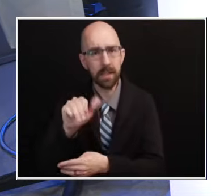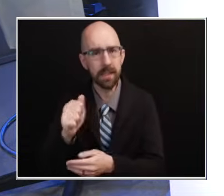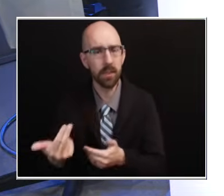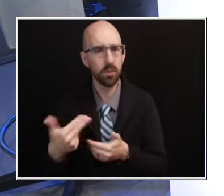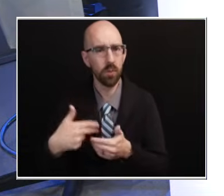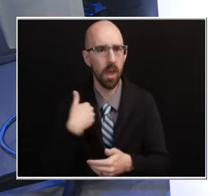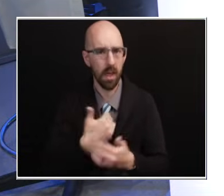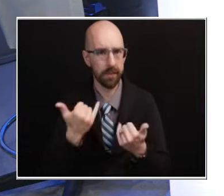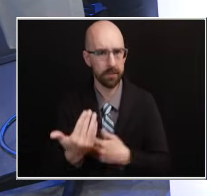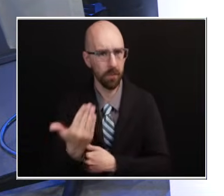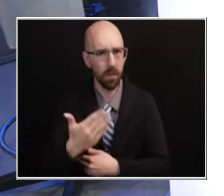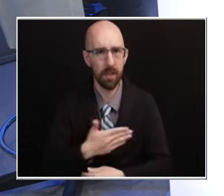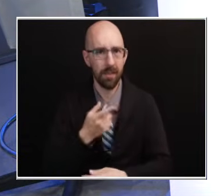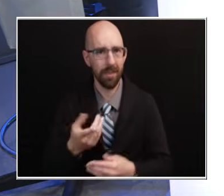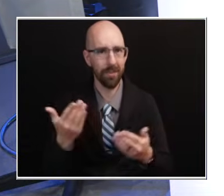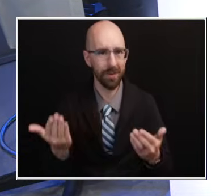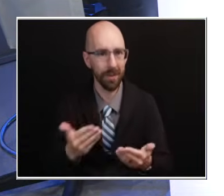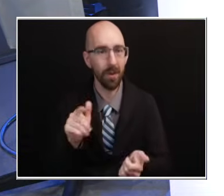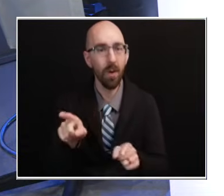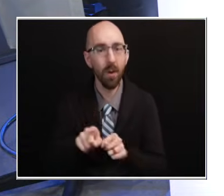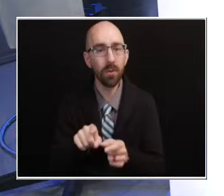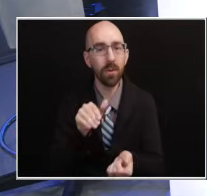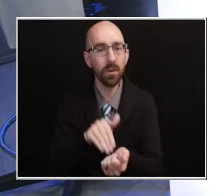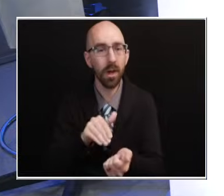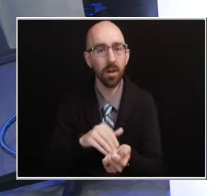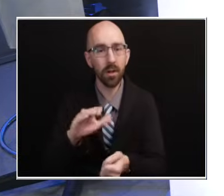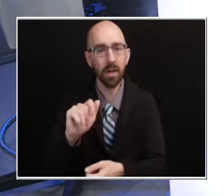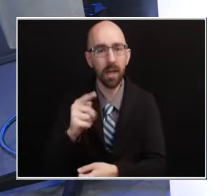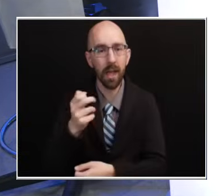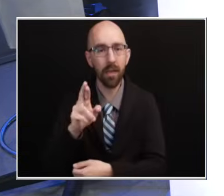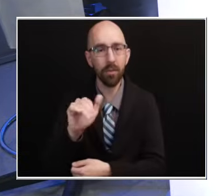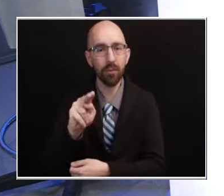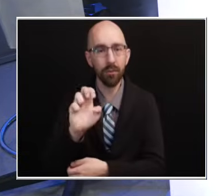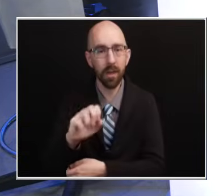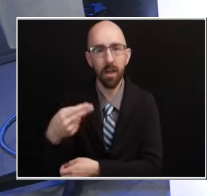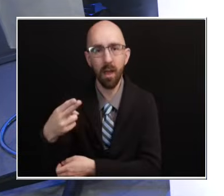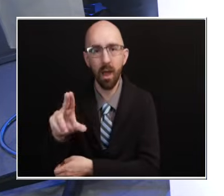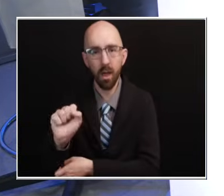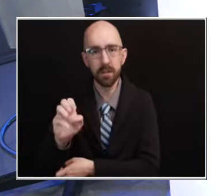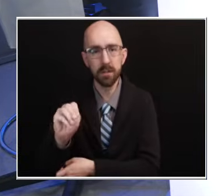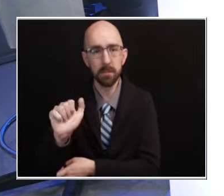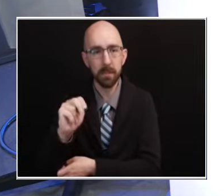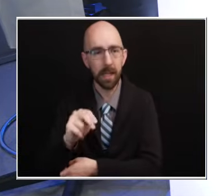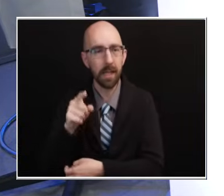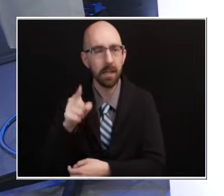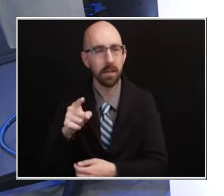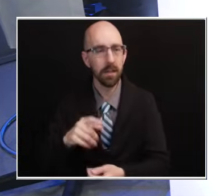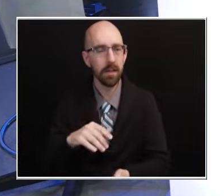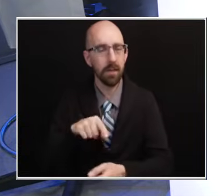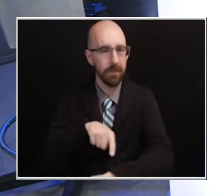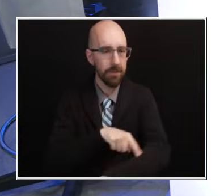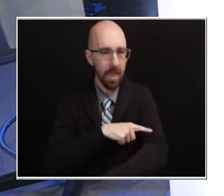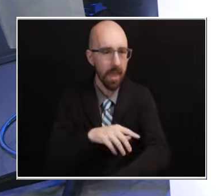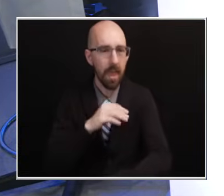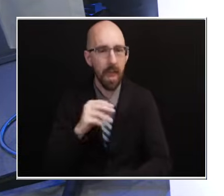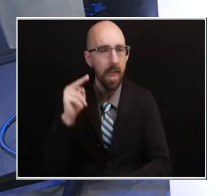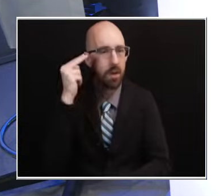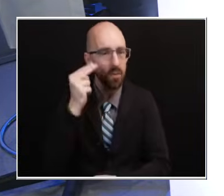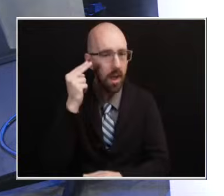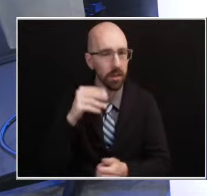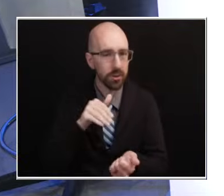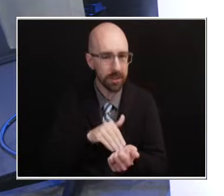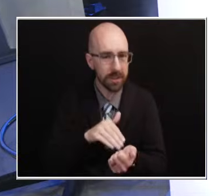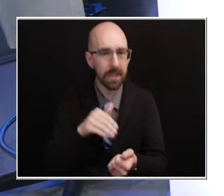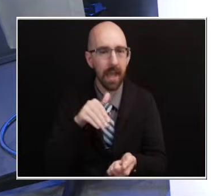us, along with Dr. Catherine Hussman. She is a vascular and neurologist and the medical director of the Neurointensive Care